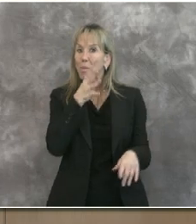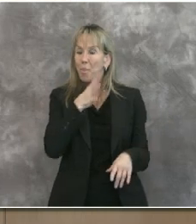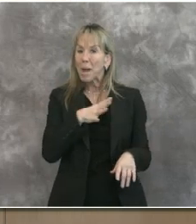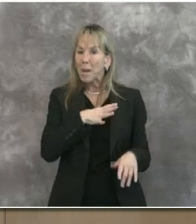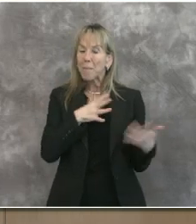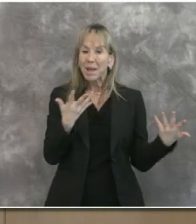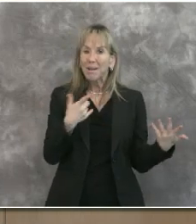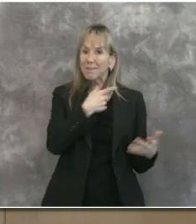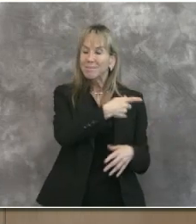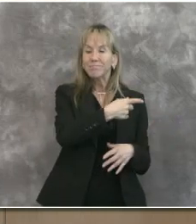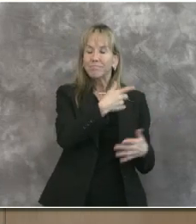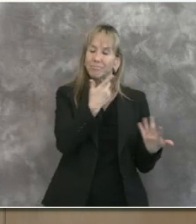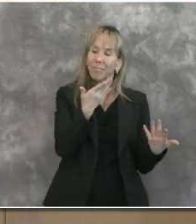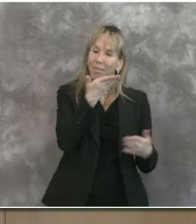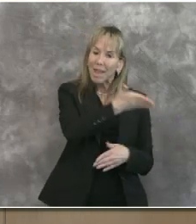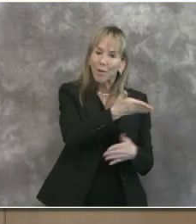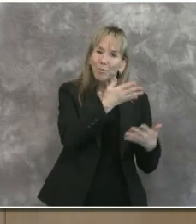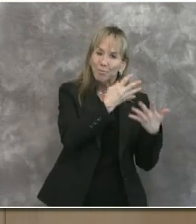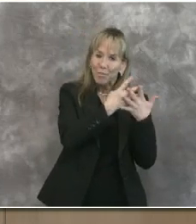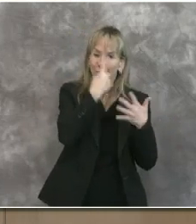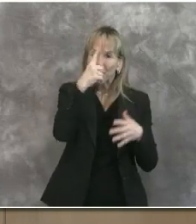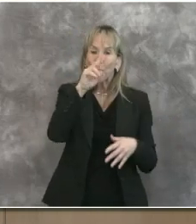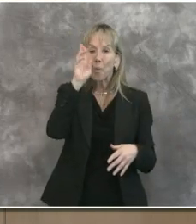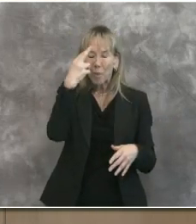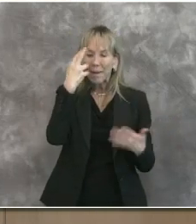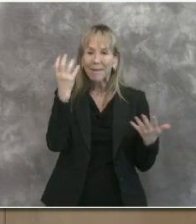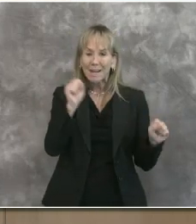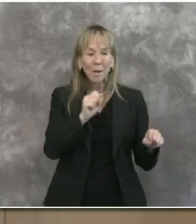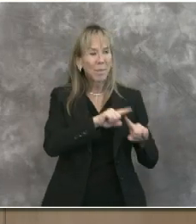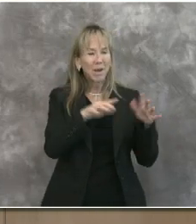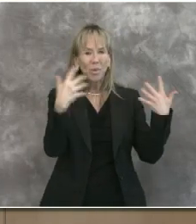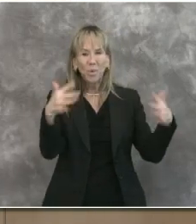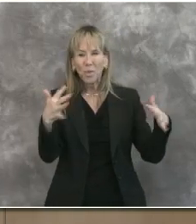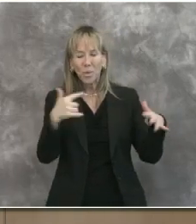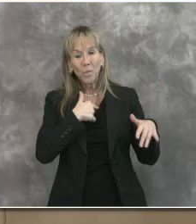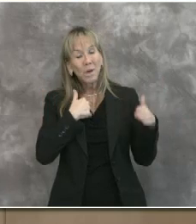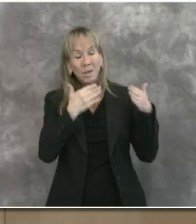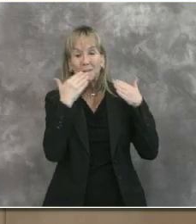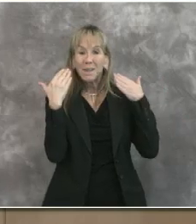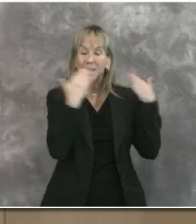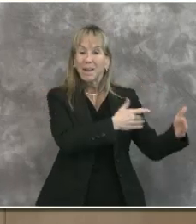at Las Colinas for a reason. But we certainly appreciate them